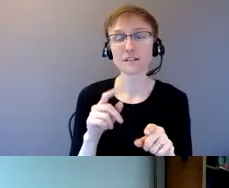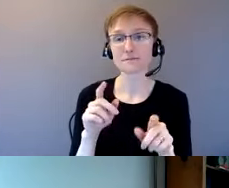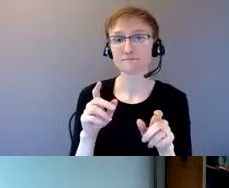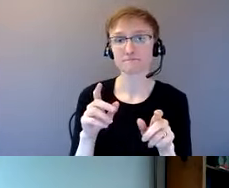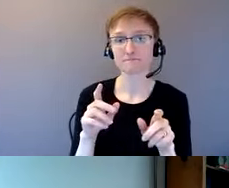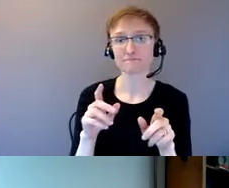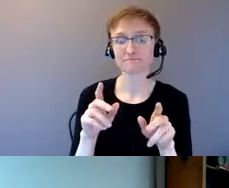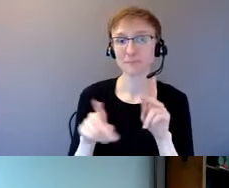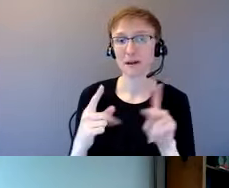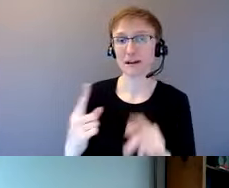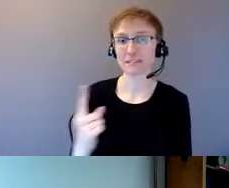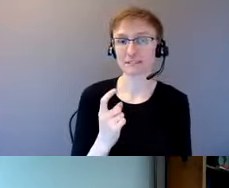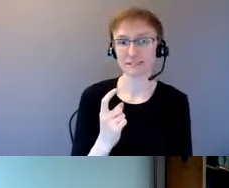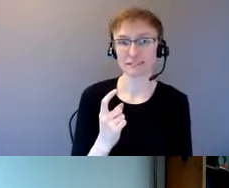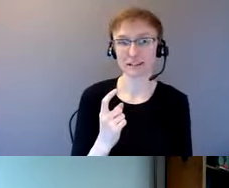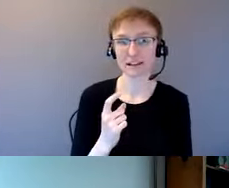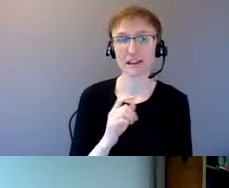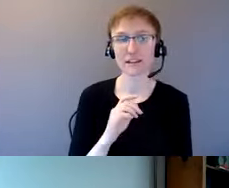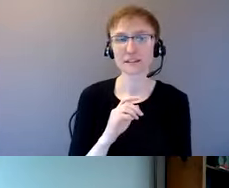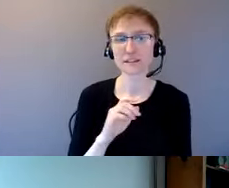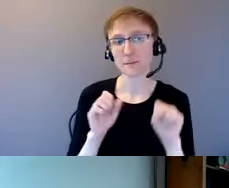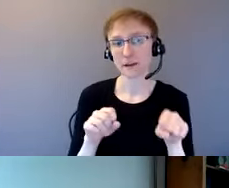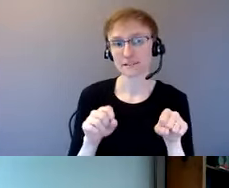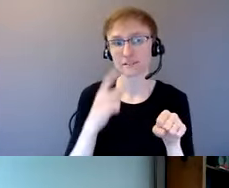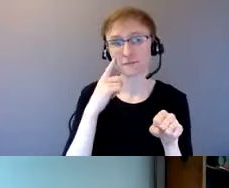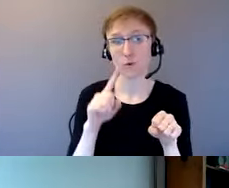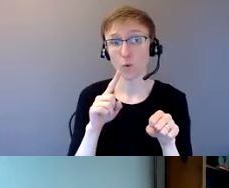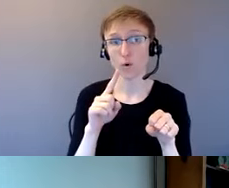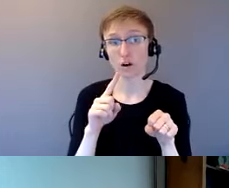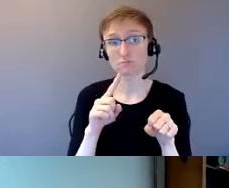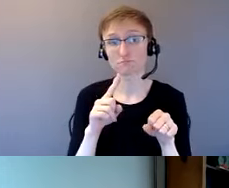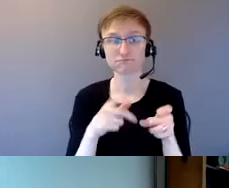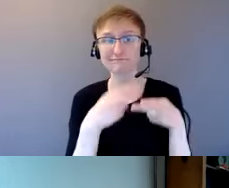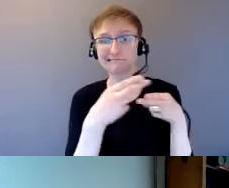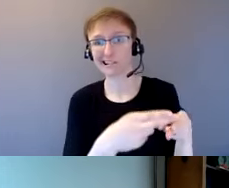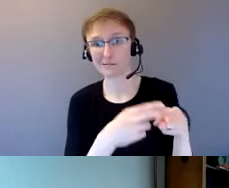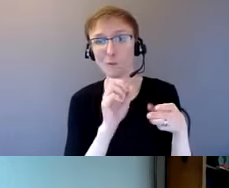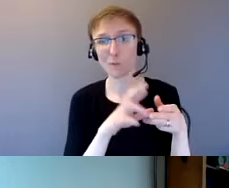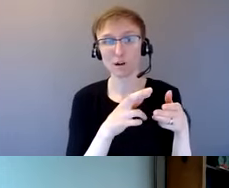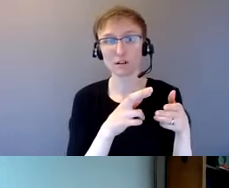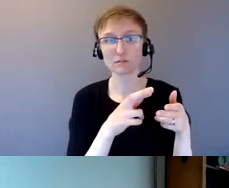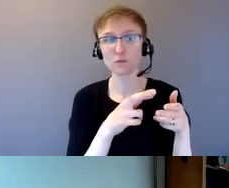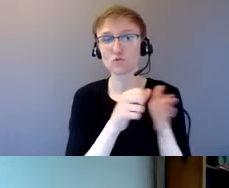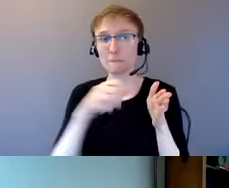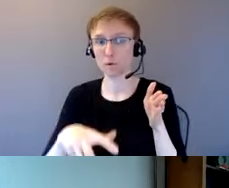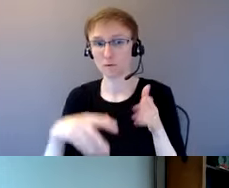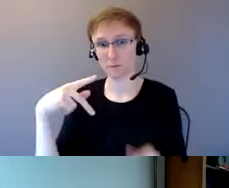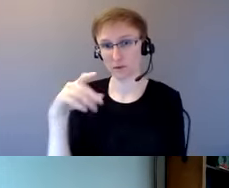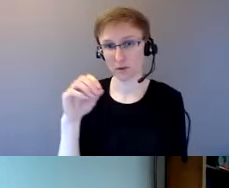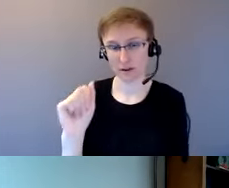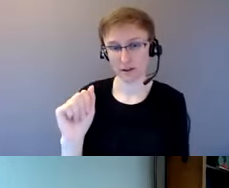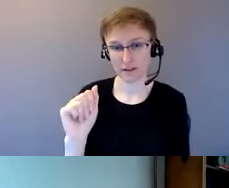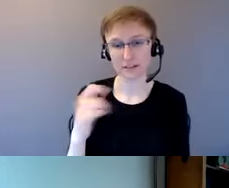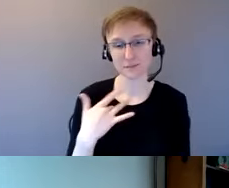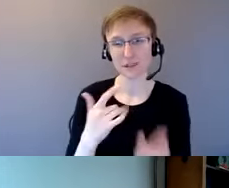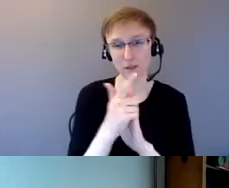someone's capacity to grant or revoke a power of attorney. So it's most often lawyers who are calling and asking for that type of assessment.